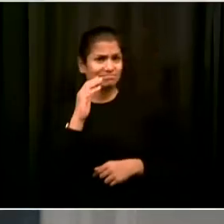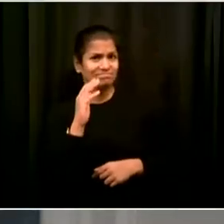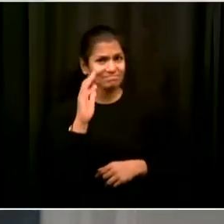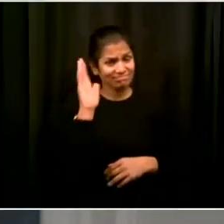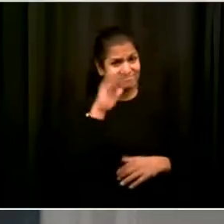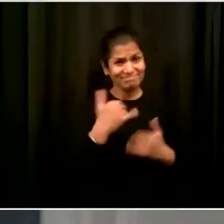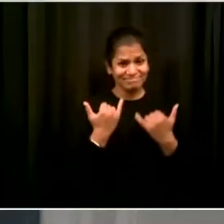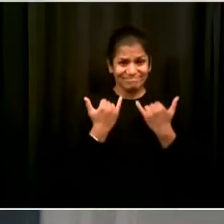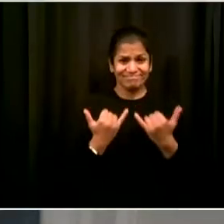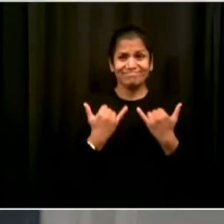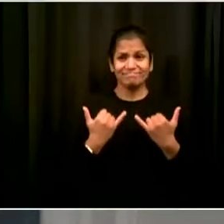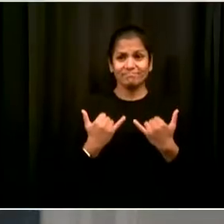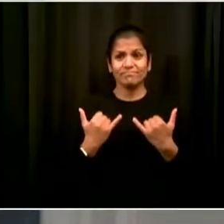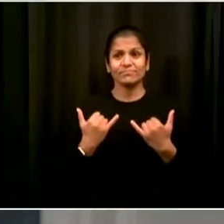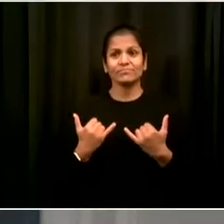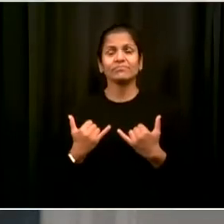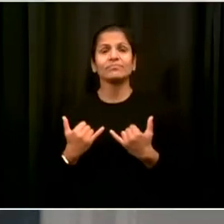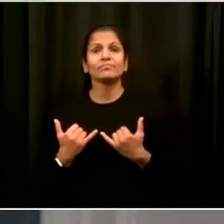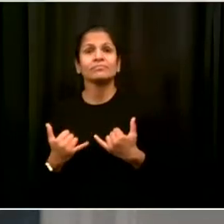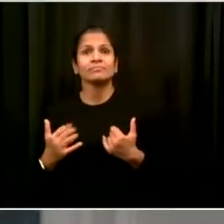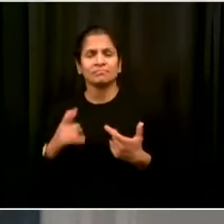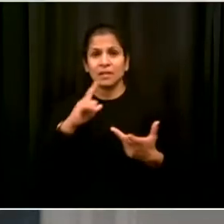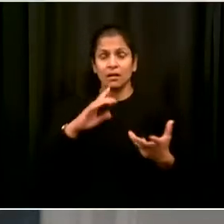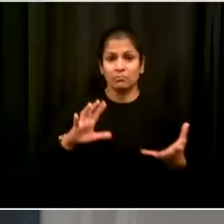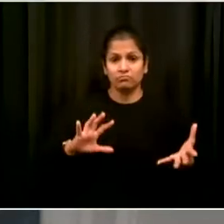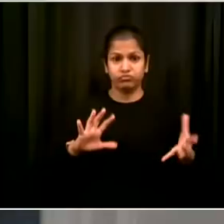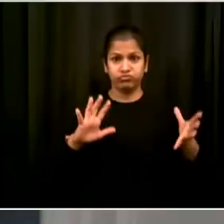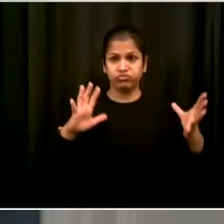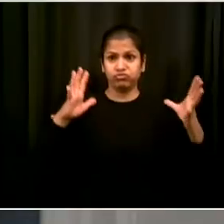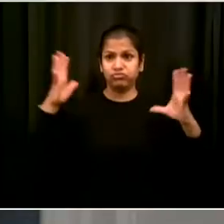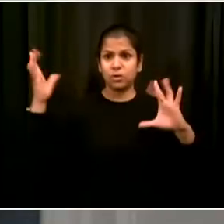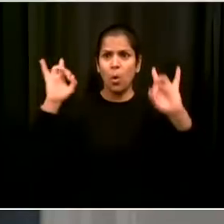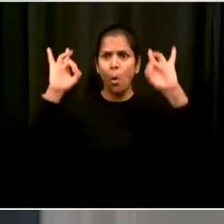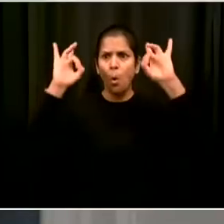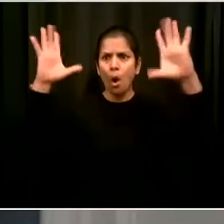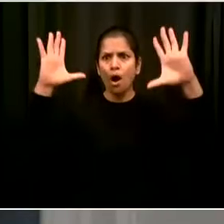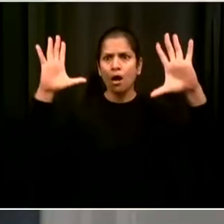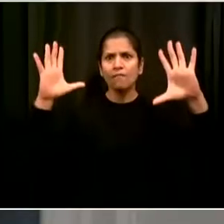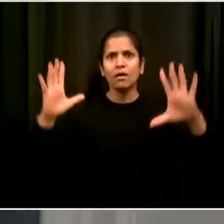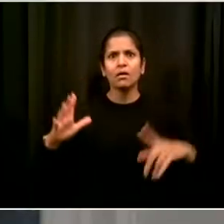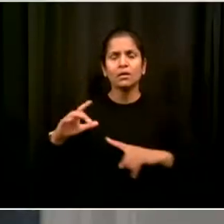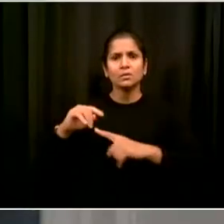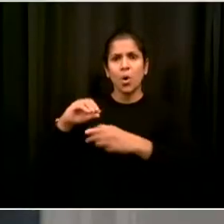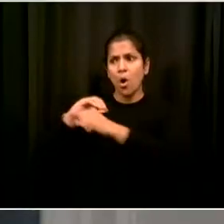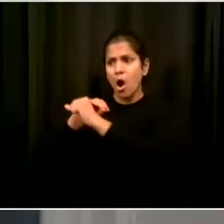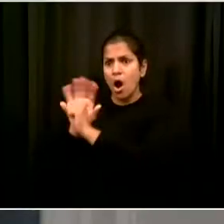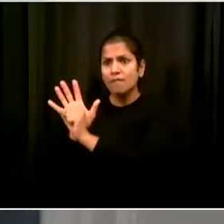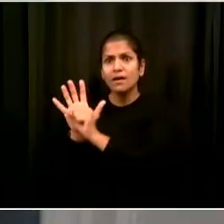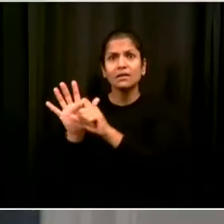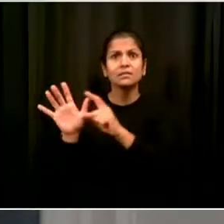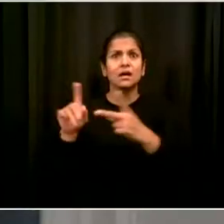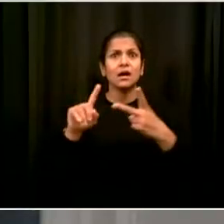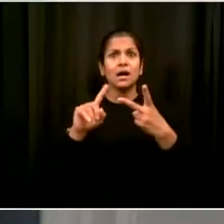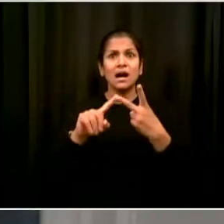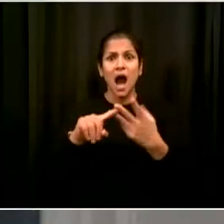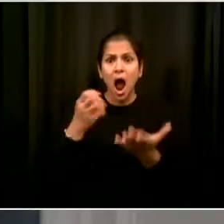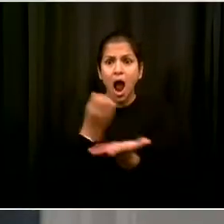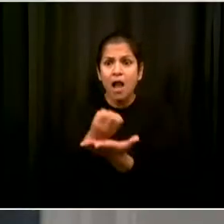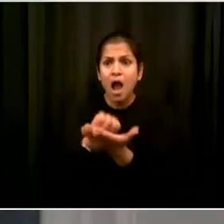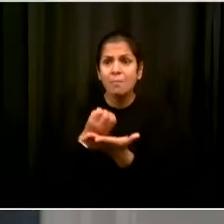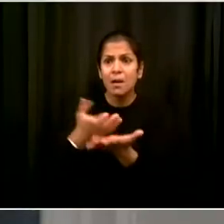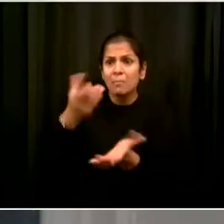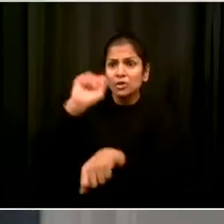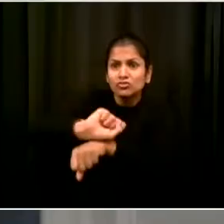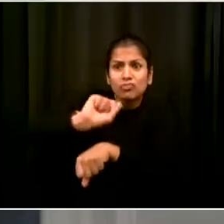racial injustice, and social and economic instability. For decades, racist policies, and unjust practices have left communities of color